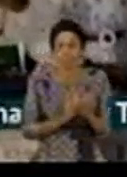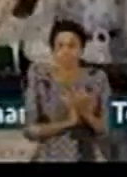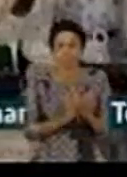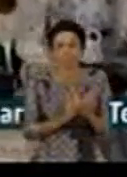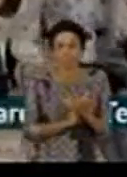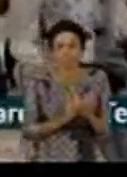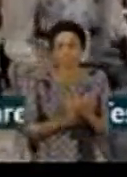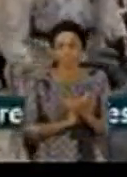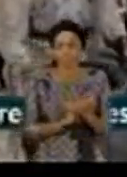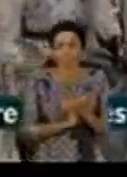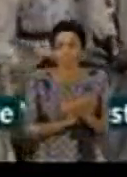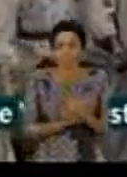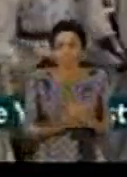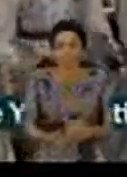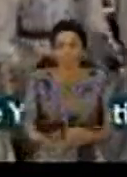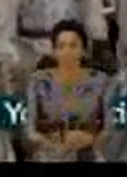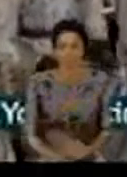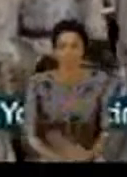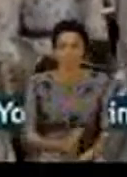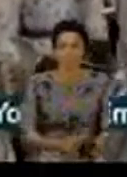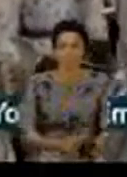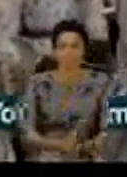you, choir, can you give us a little song?